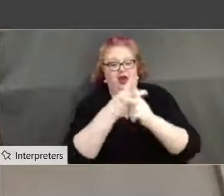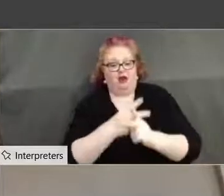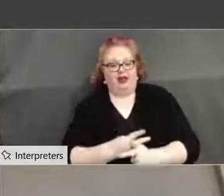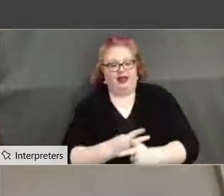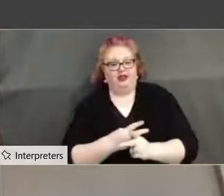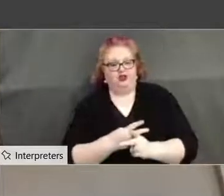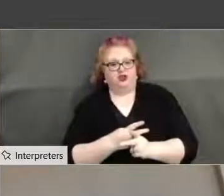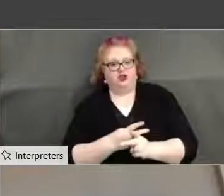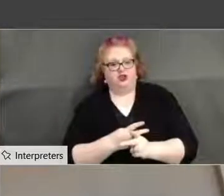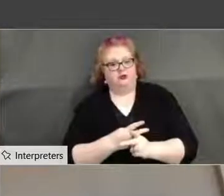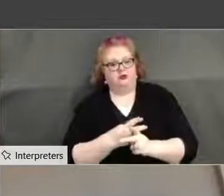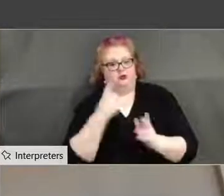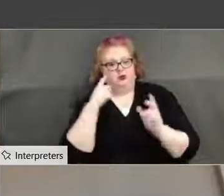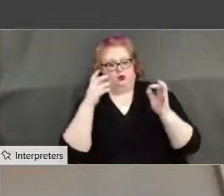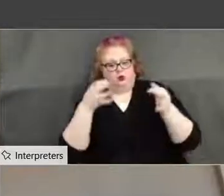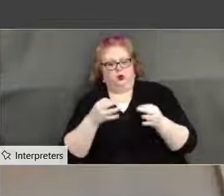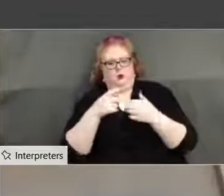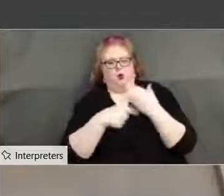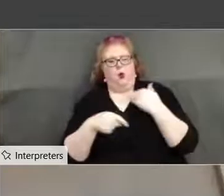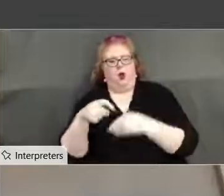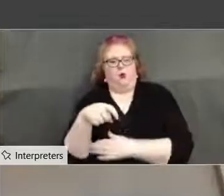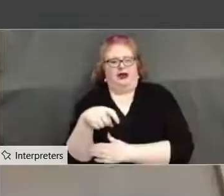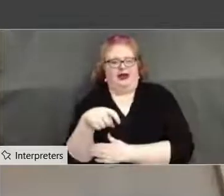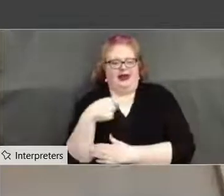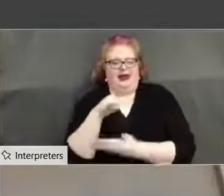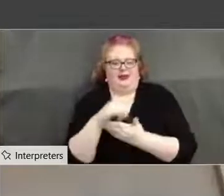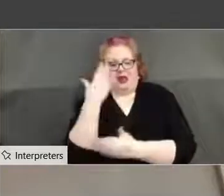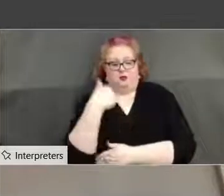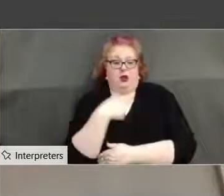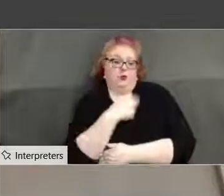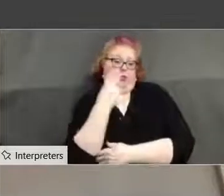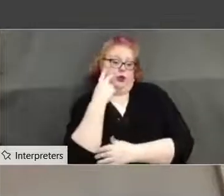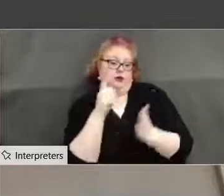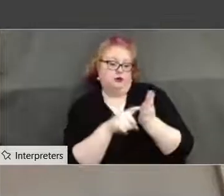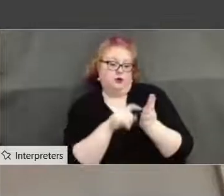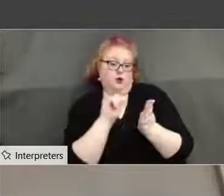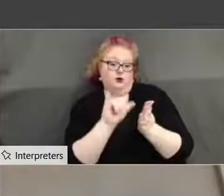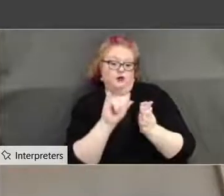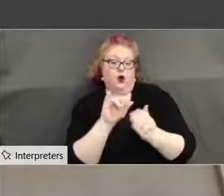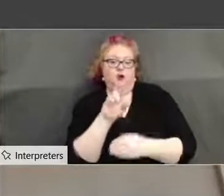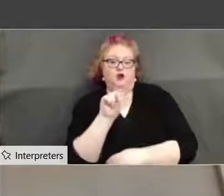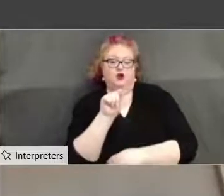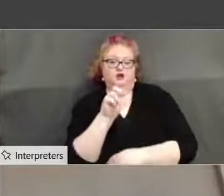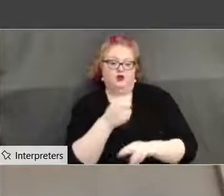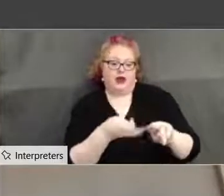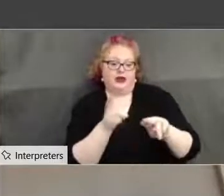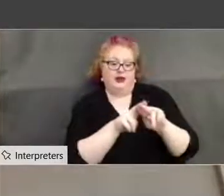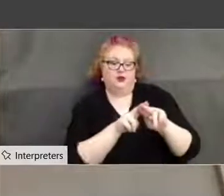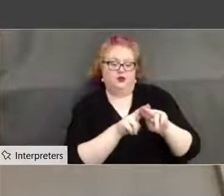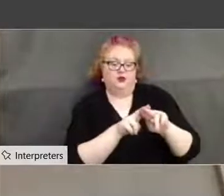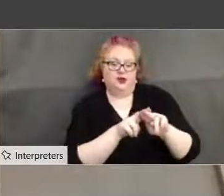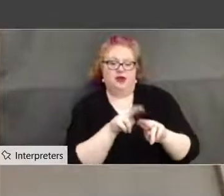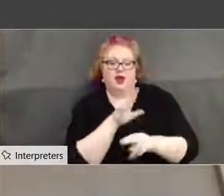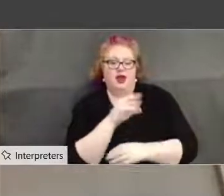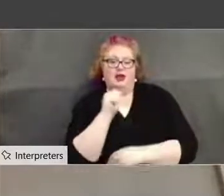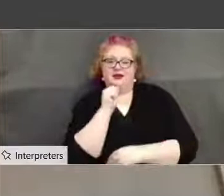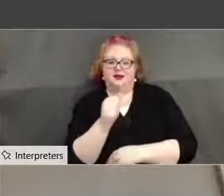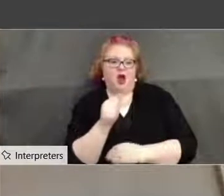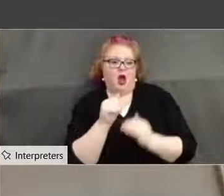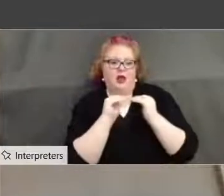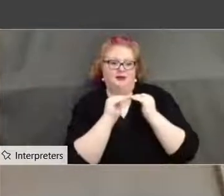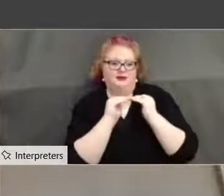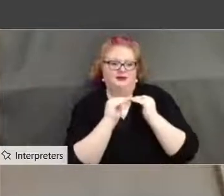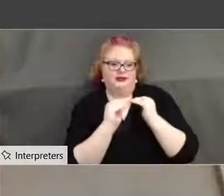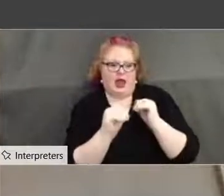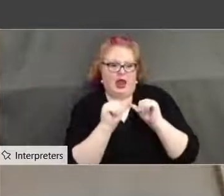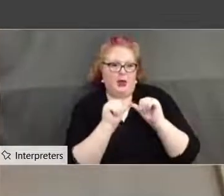seeing, you know, the rate increases we're seeing, which are still not sustainable. I mean, I'd love to be able to go